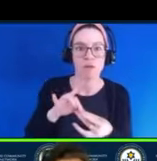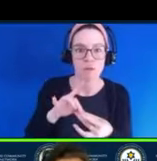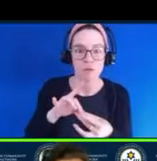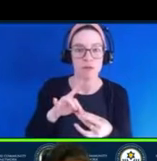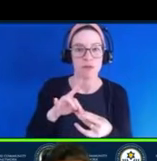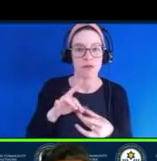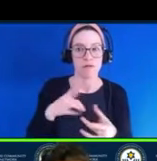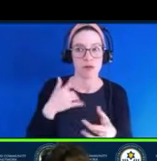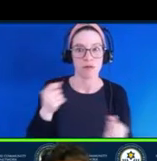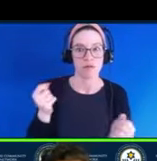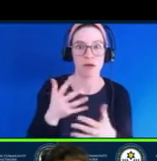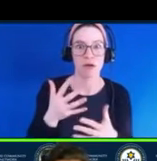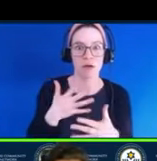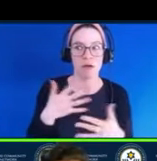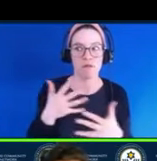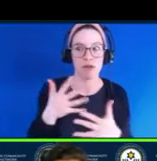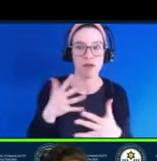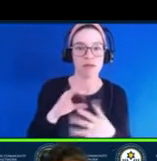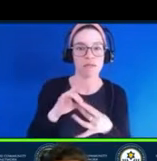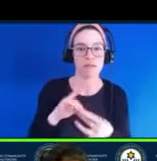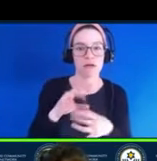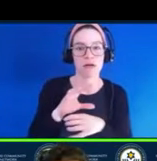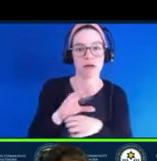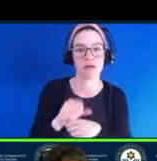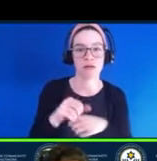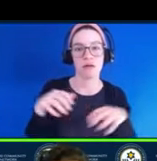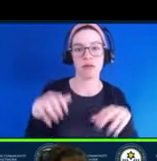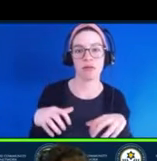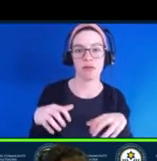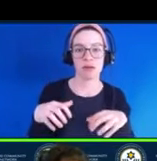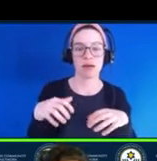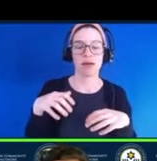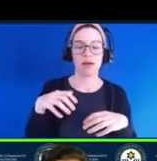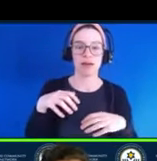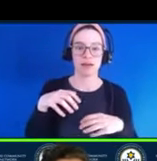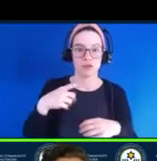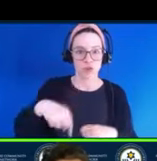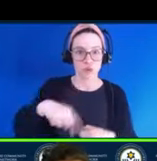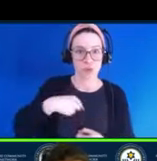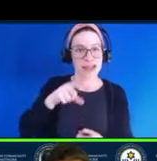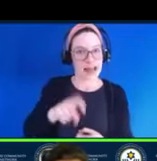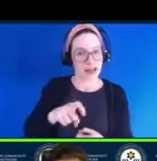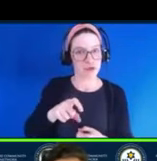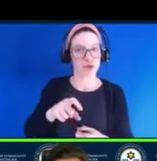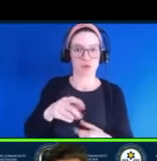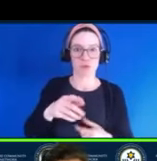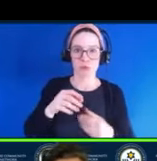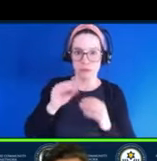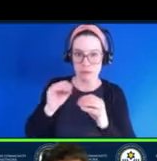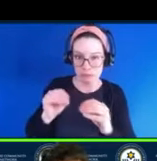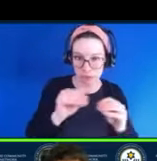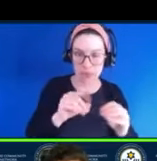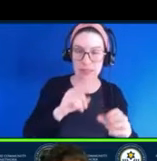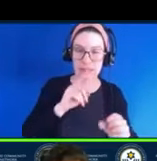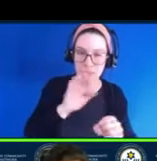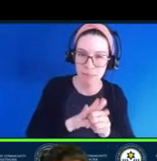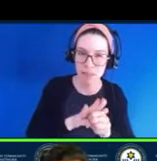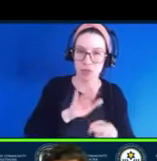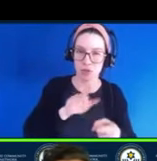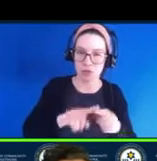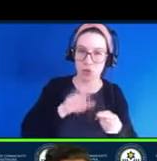whatever reason, but it paralyzes us. So that committing to action is something that we teach. And like Nicole said, whether you're going to run, whether you're going